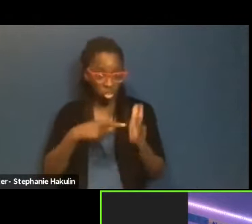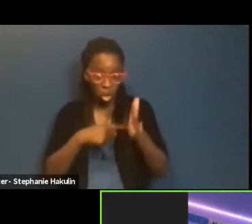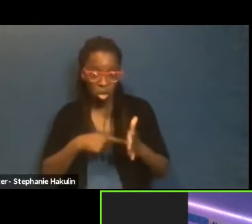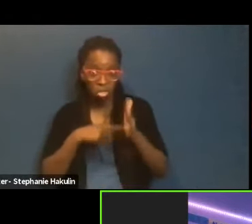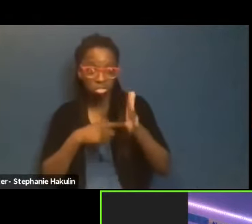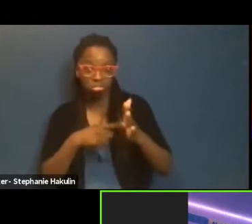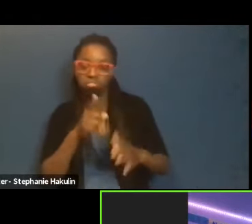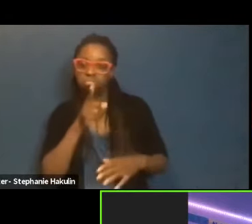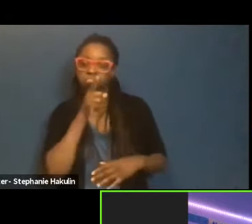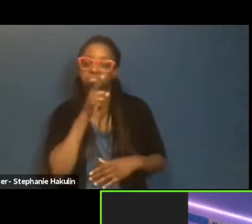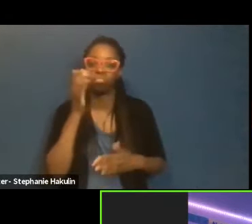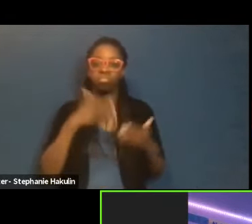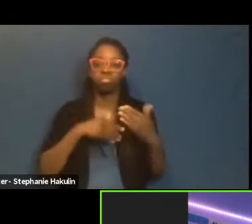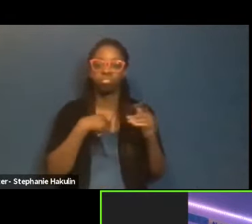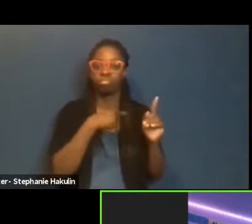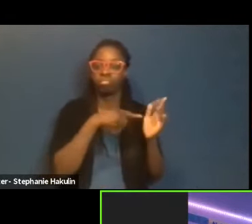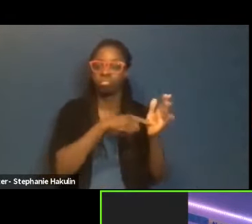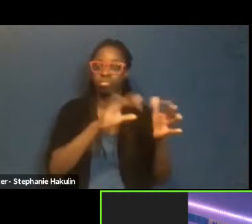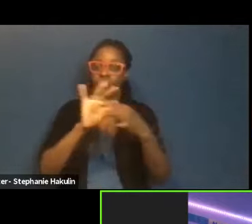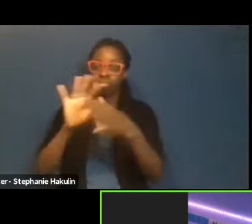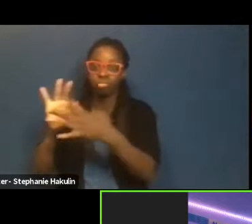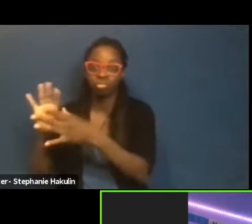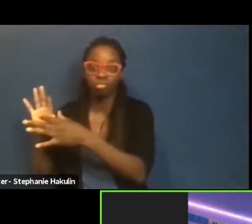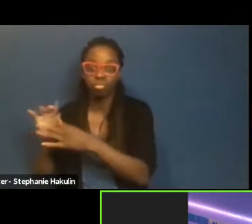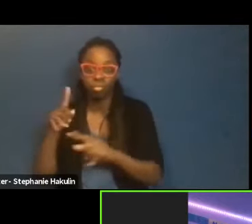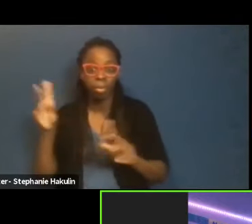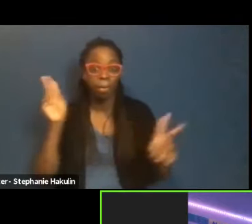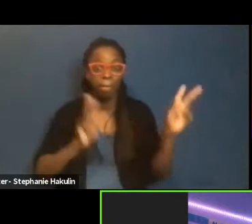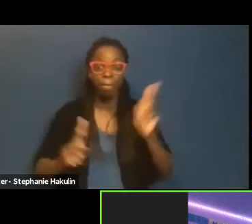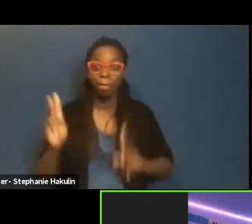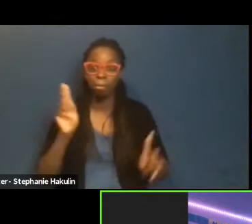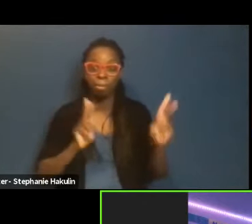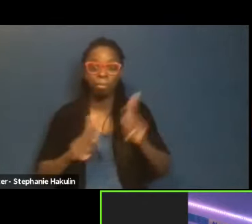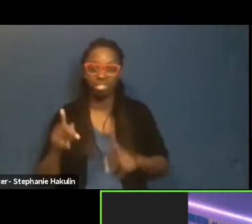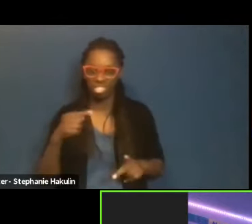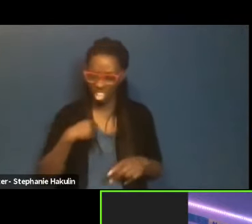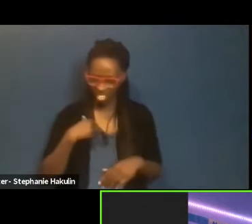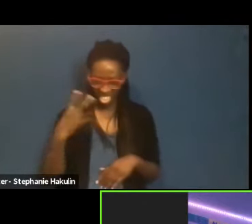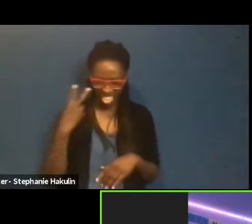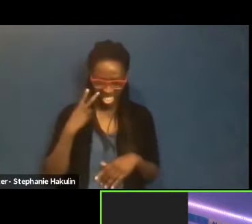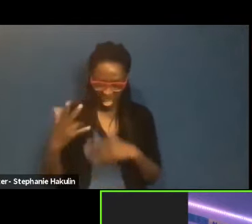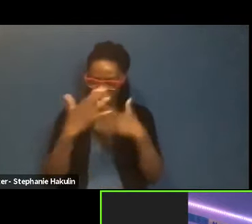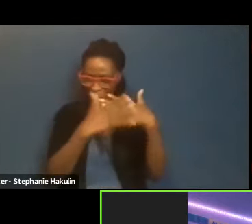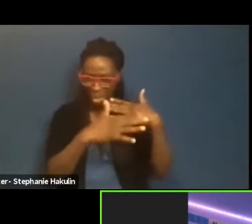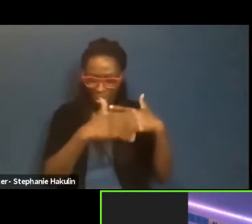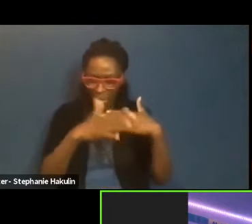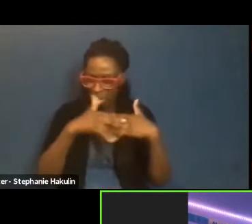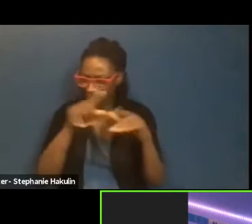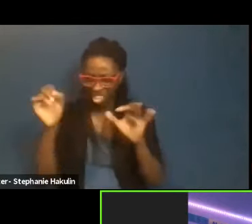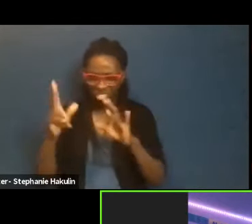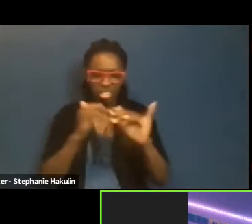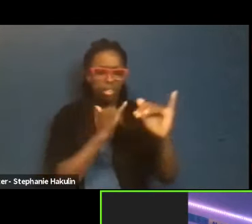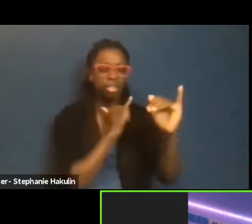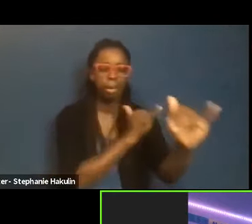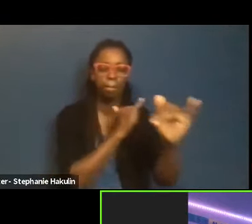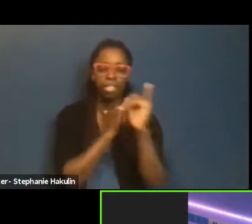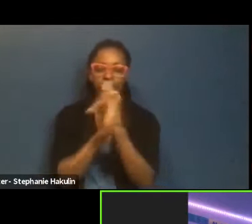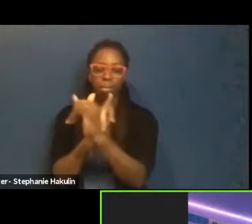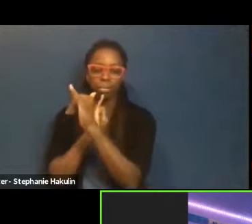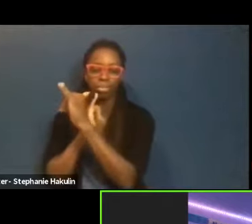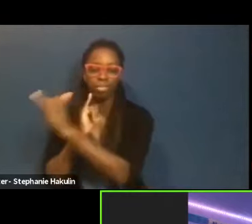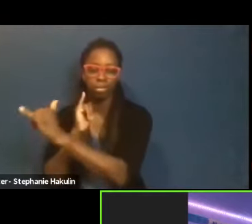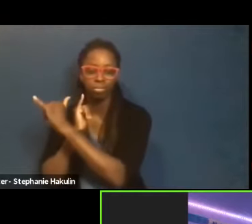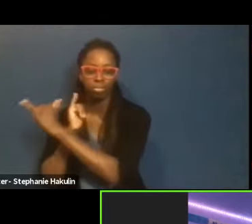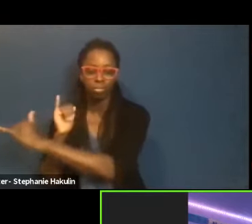bing to them reapers and demon seeds of the feeds, I throw a piece of who bleeding like me, like we all agreed. Nah, we hate to see if fate could be just baiting me to a late